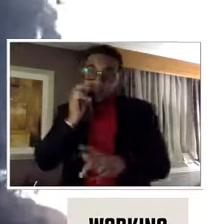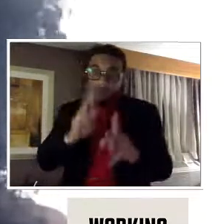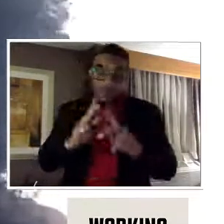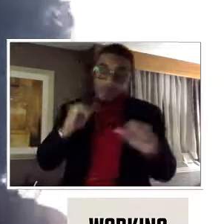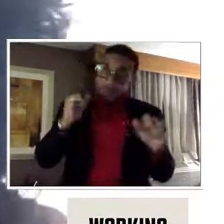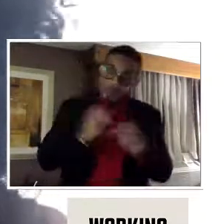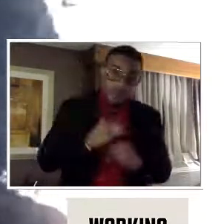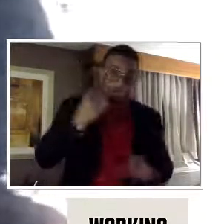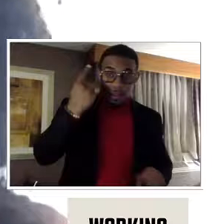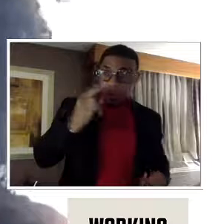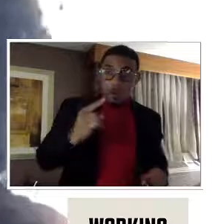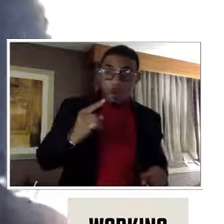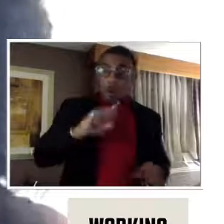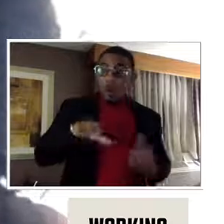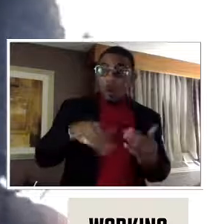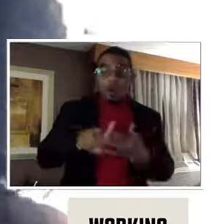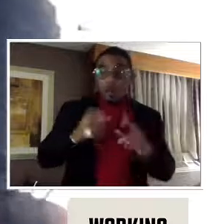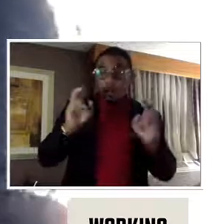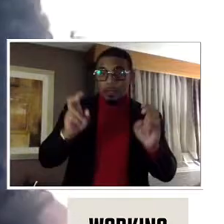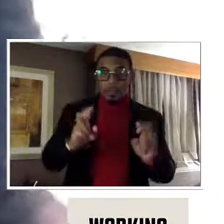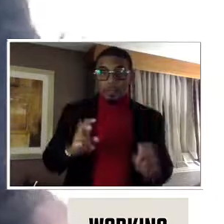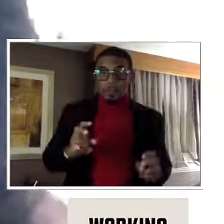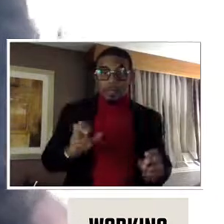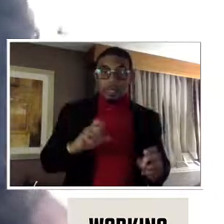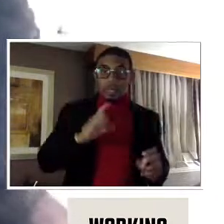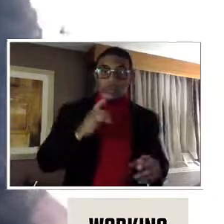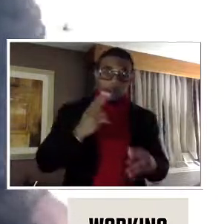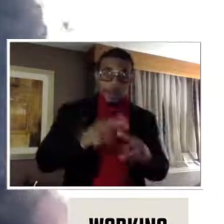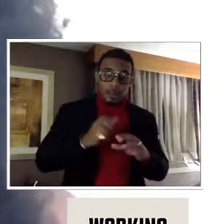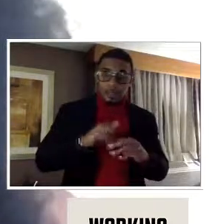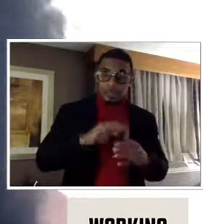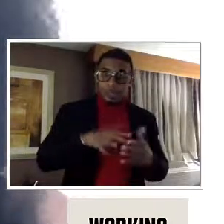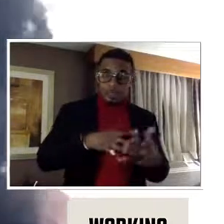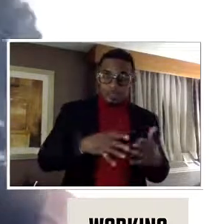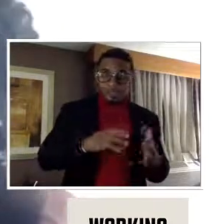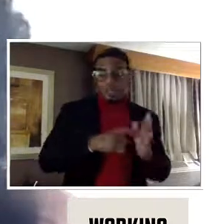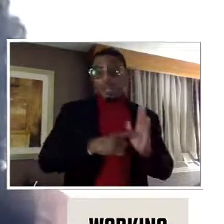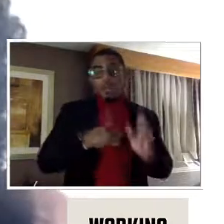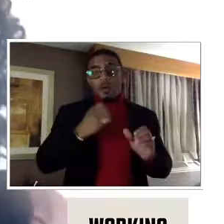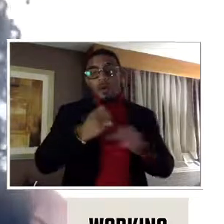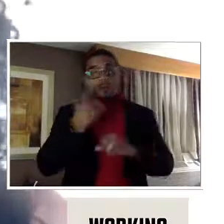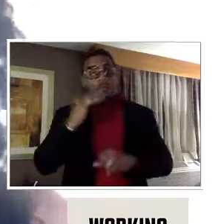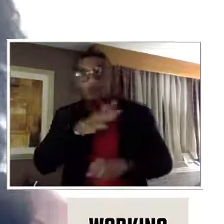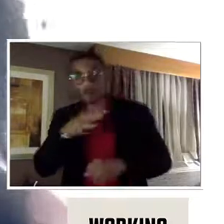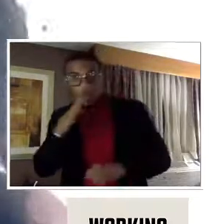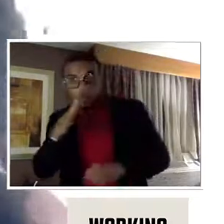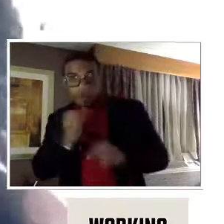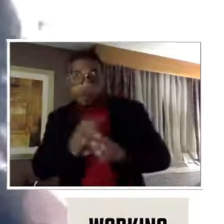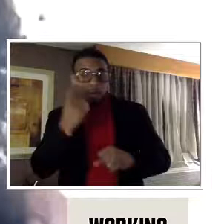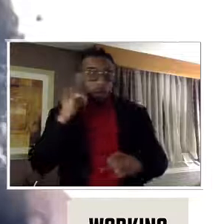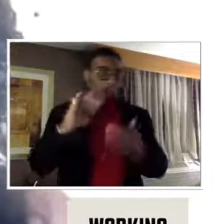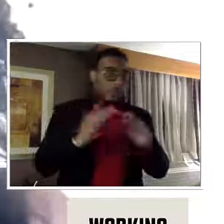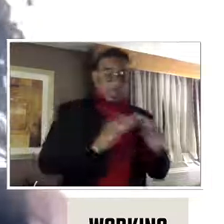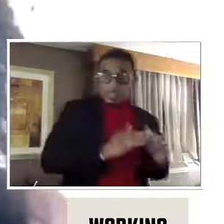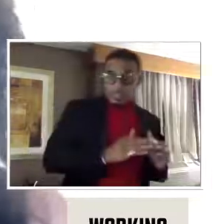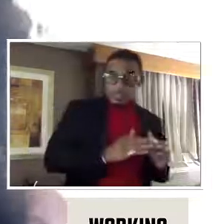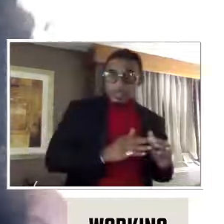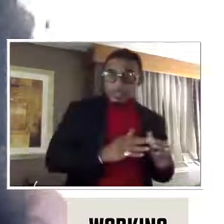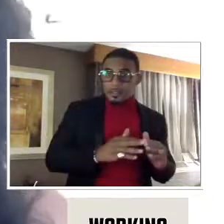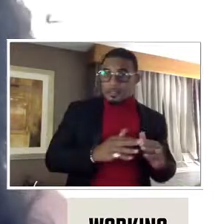people fighting for all of the issues that are named in this charter. And we're fighting from farms, we're fighting from cities,